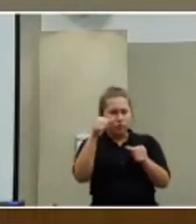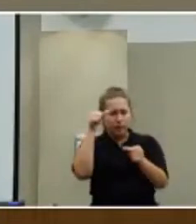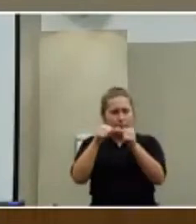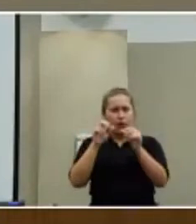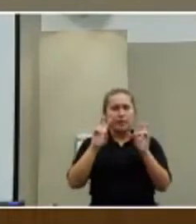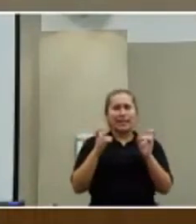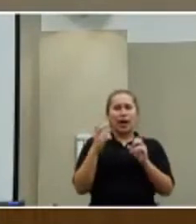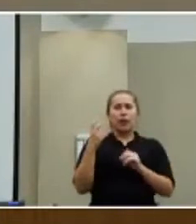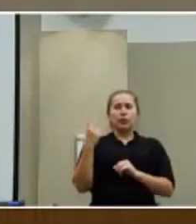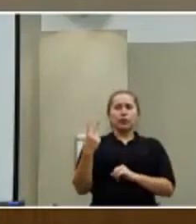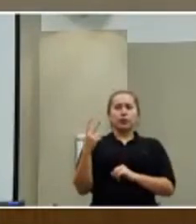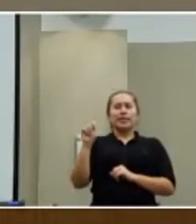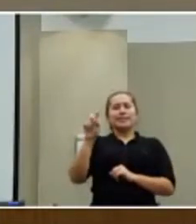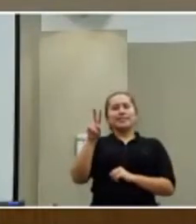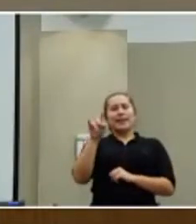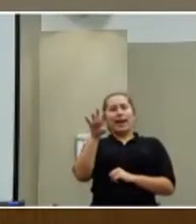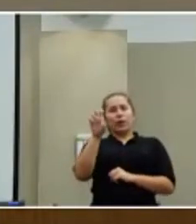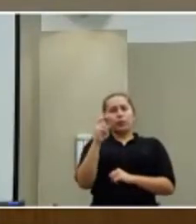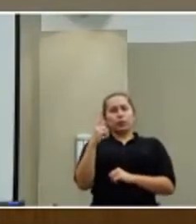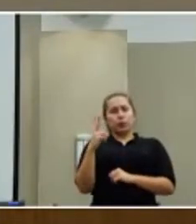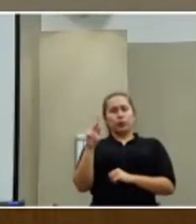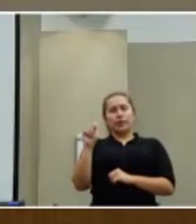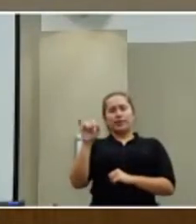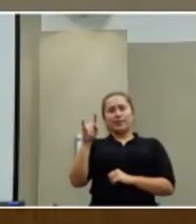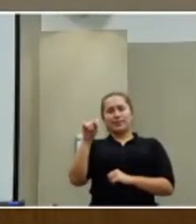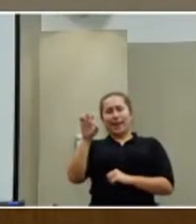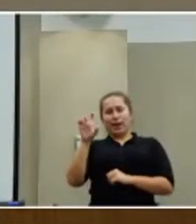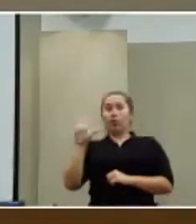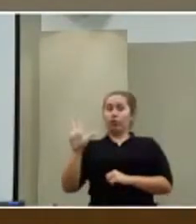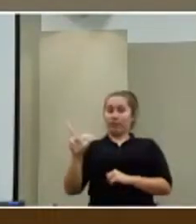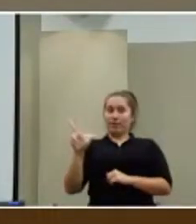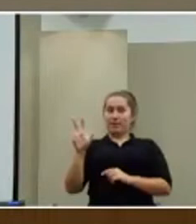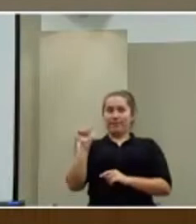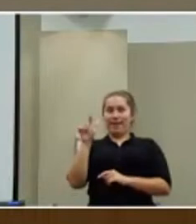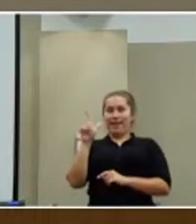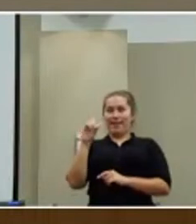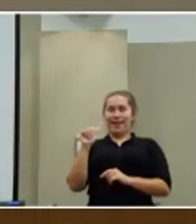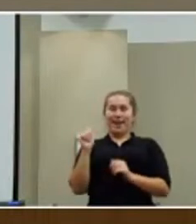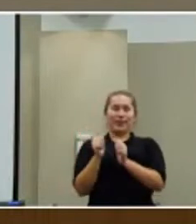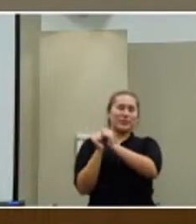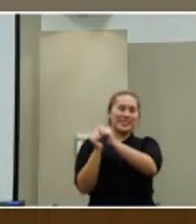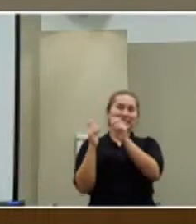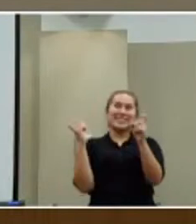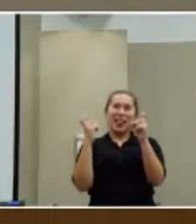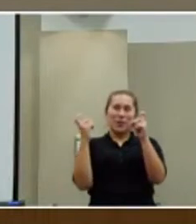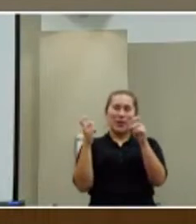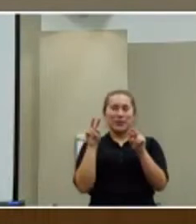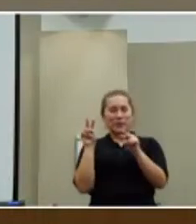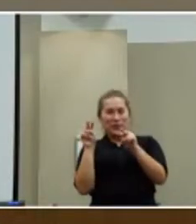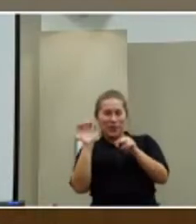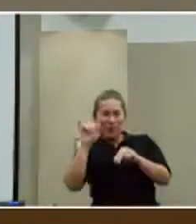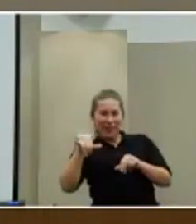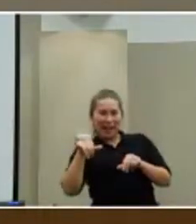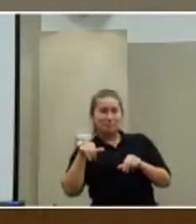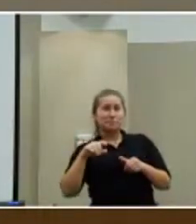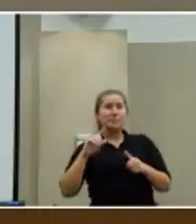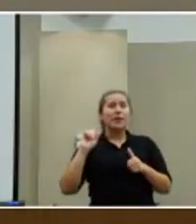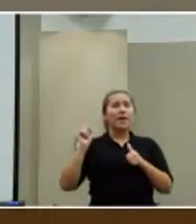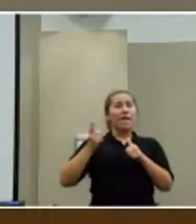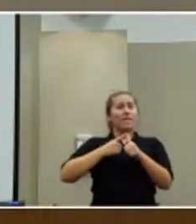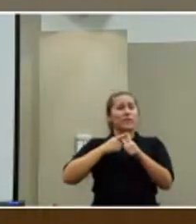III of the ADA that we're celebrating, and we look forward to that. On the first anniversary of the